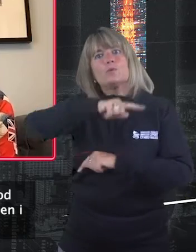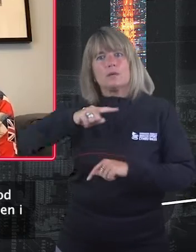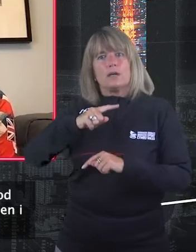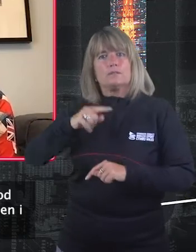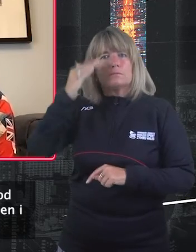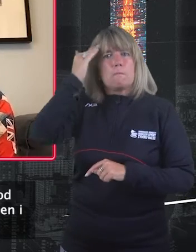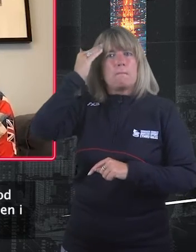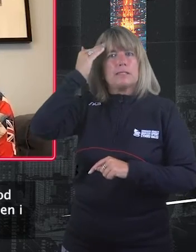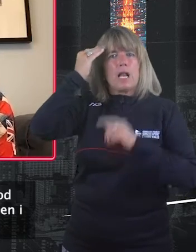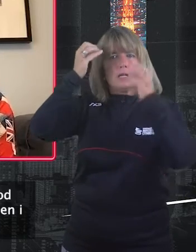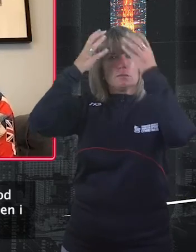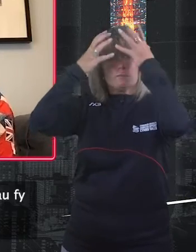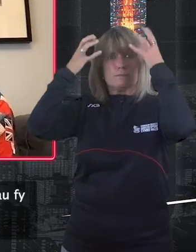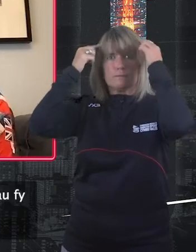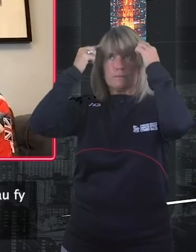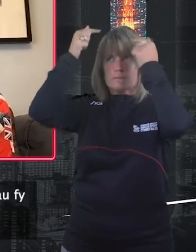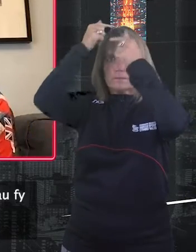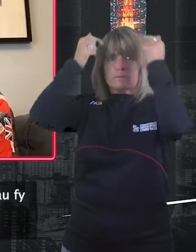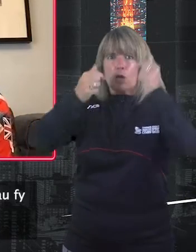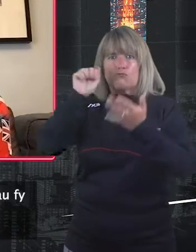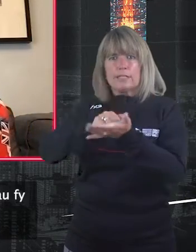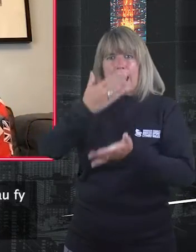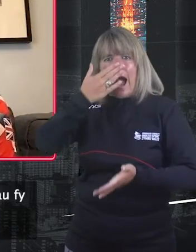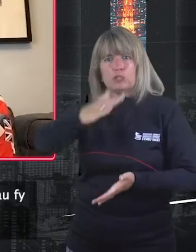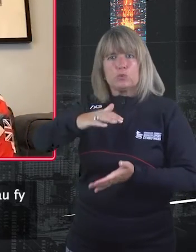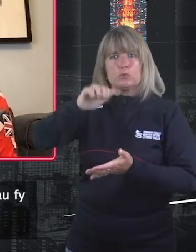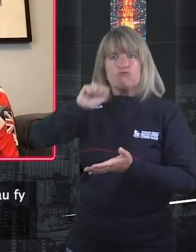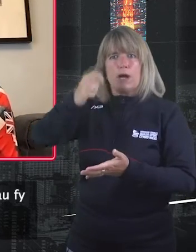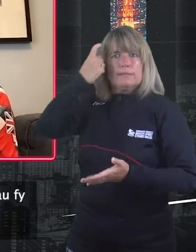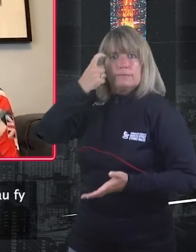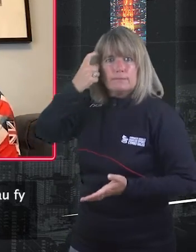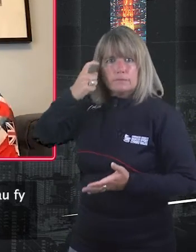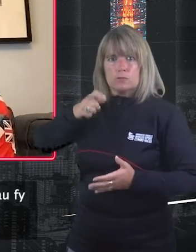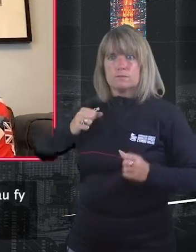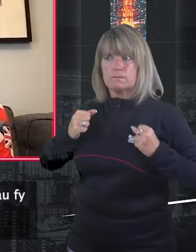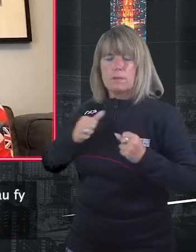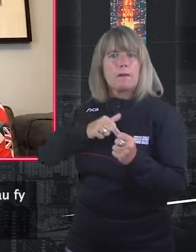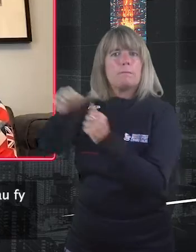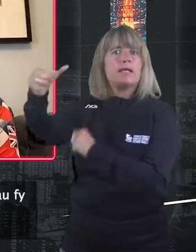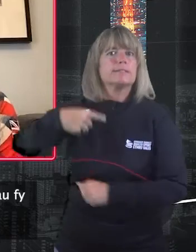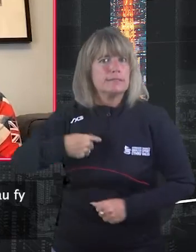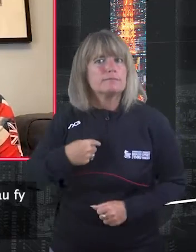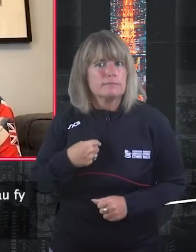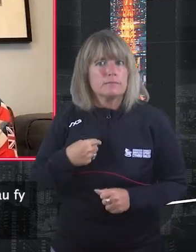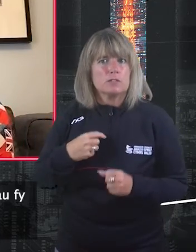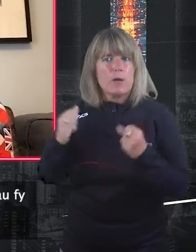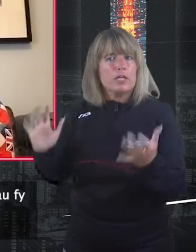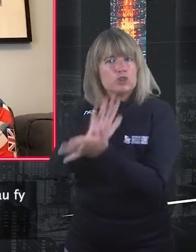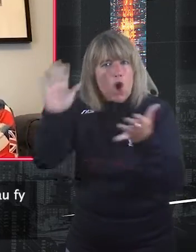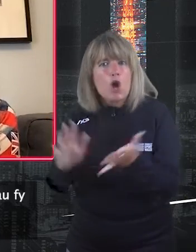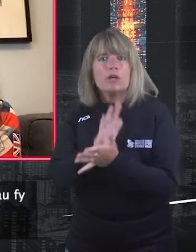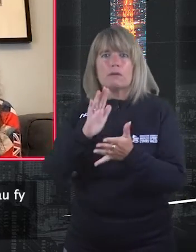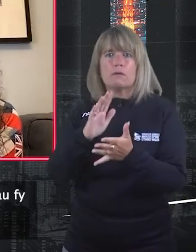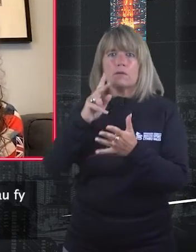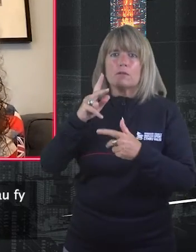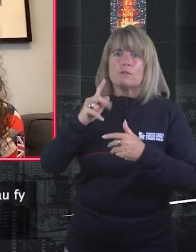getting my mental space right and having the right attitude. For me, to fence my best, I need to be enjoying myself. You know, if you see me kind of bopping along to